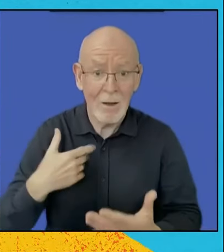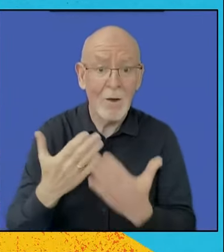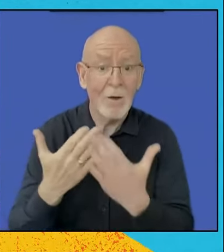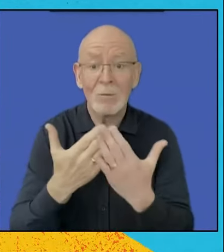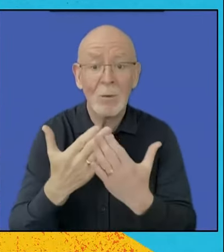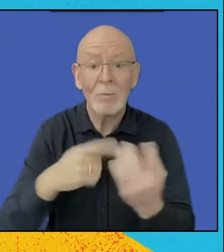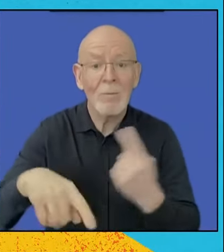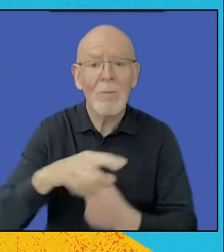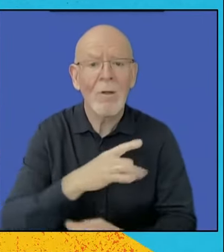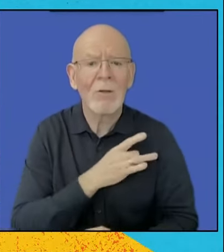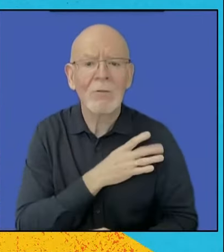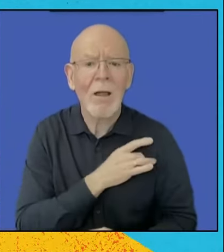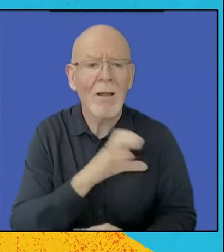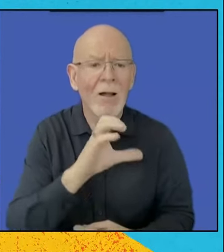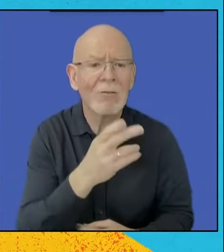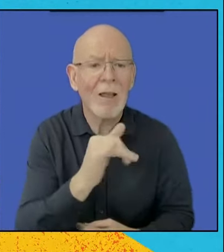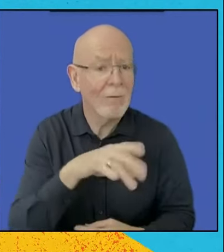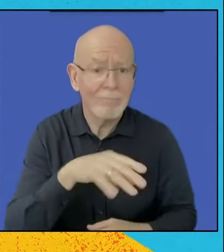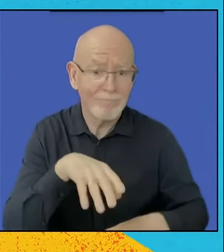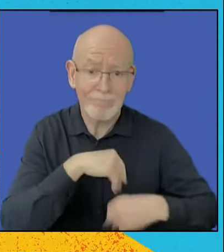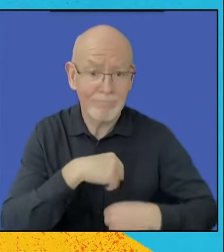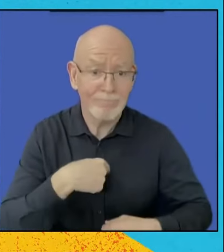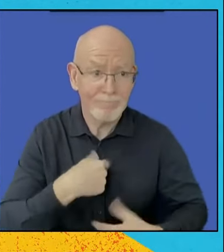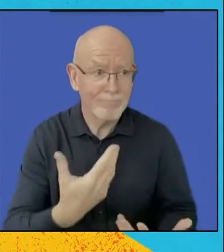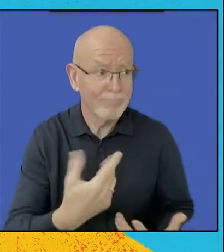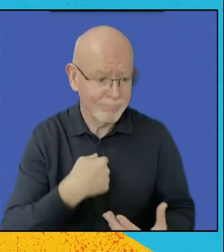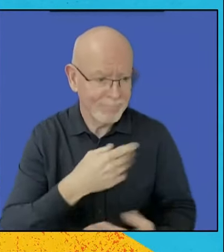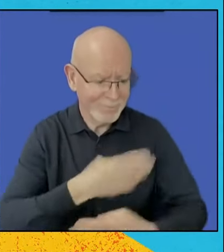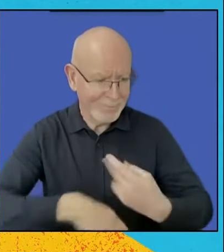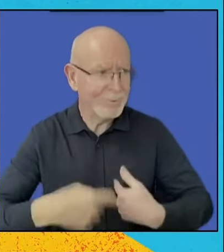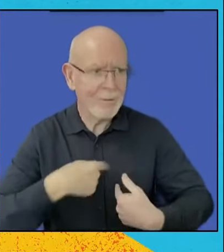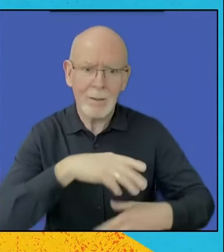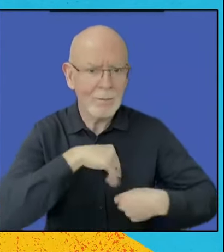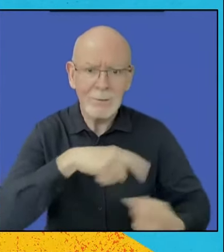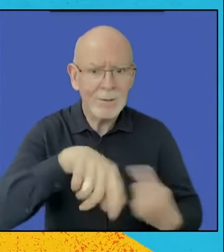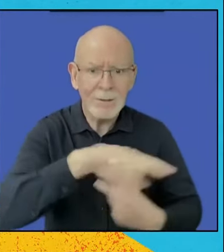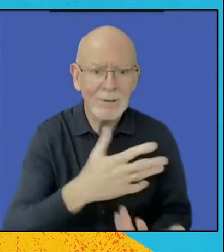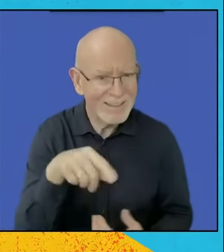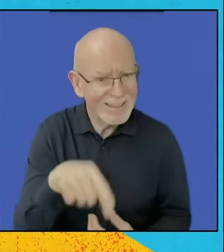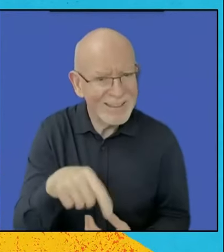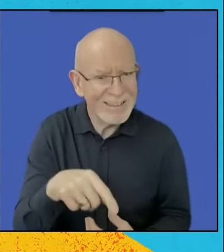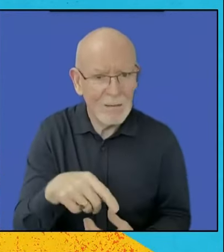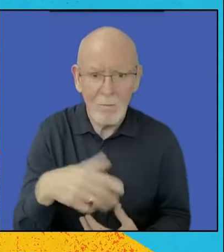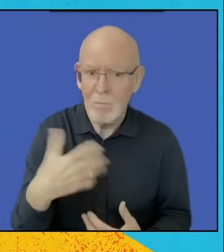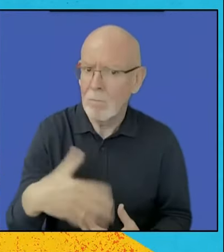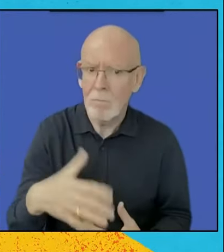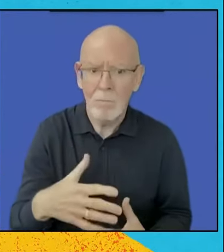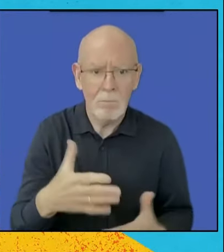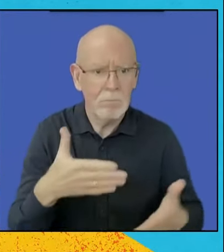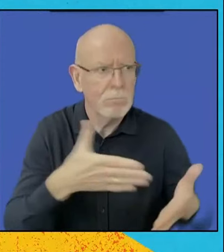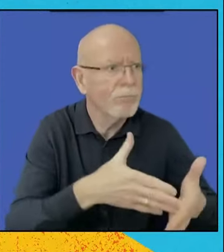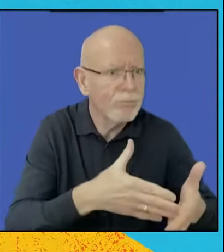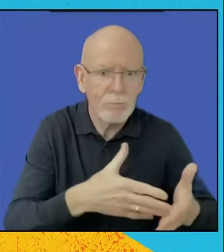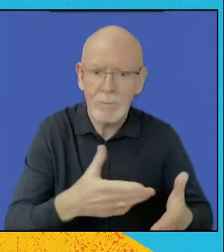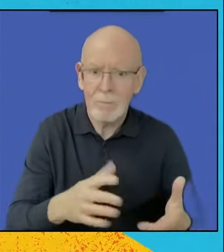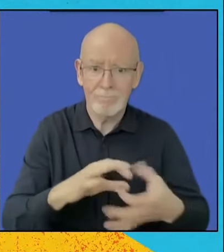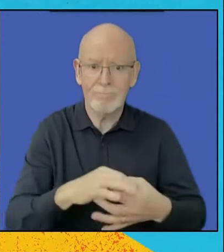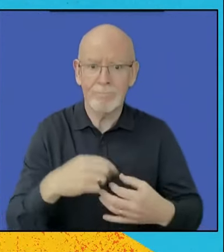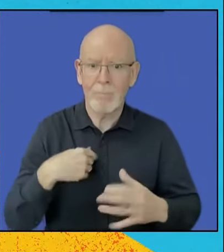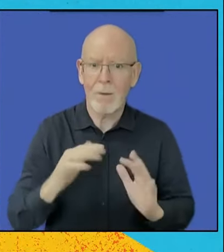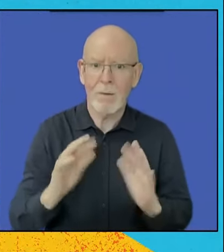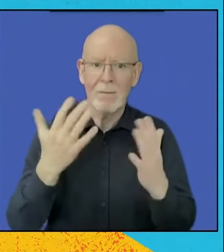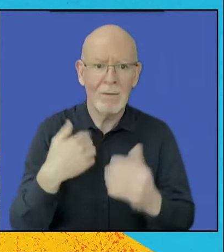people under 18. So they believe that we just want to play and think about our interest, but the thing that we want to do is to